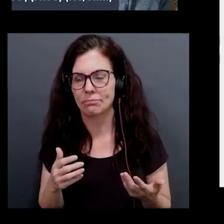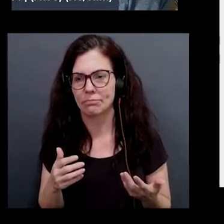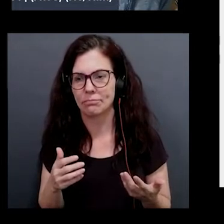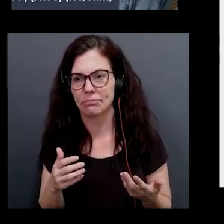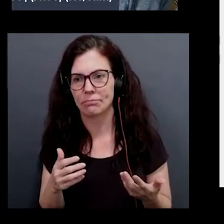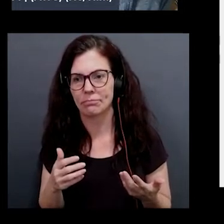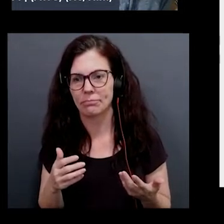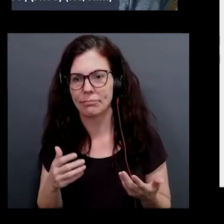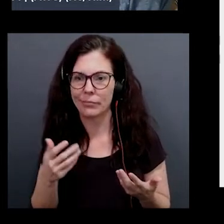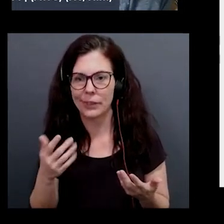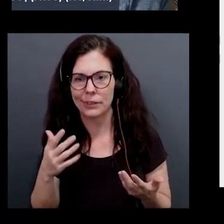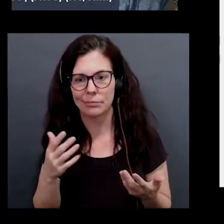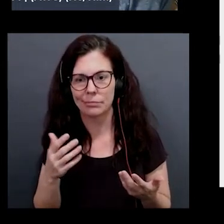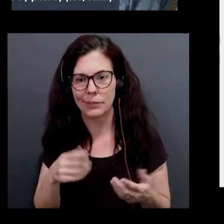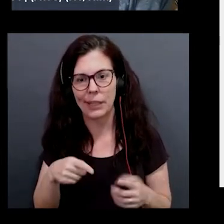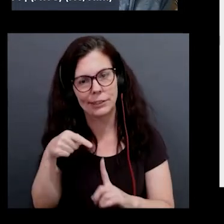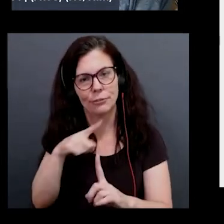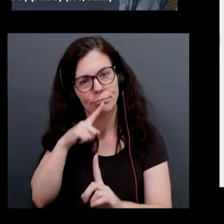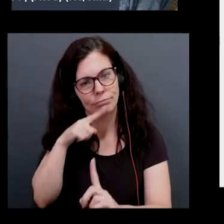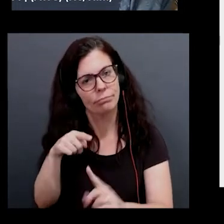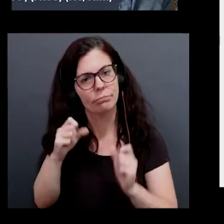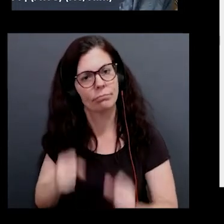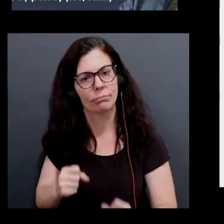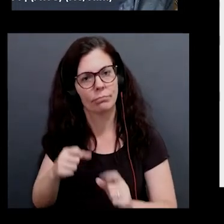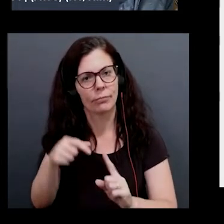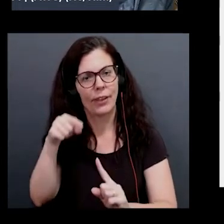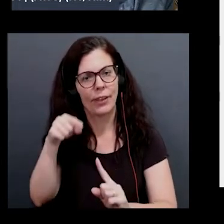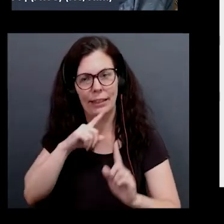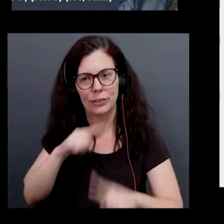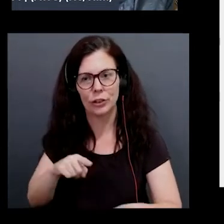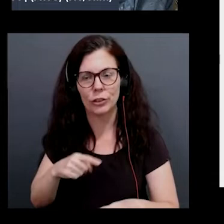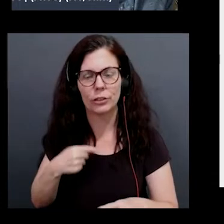it's pretty certain about this, and so we can do a similar